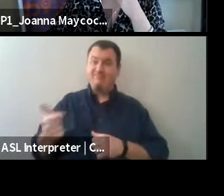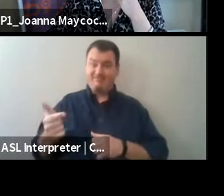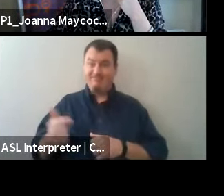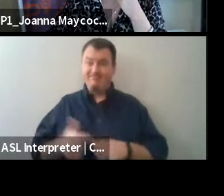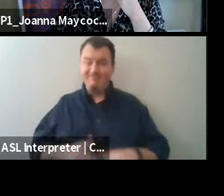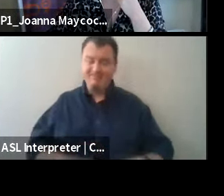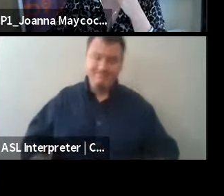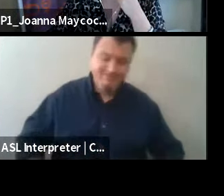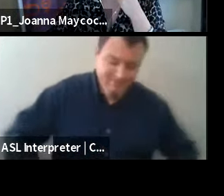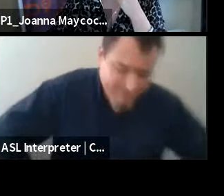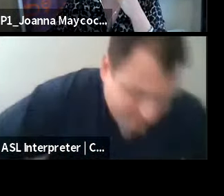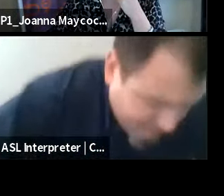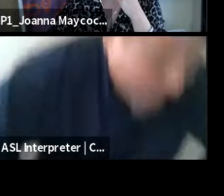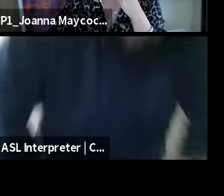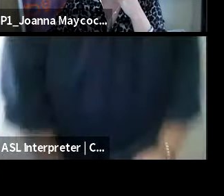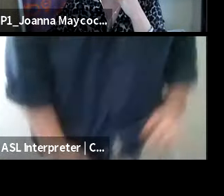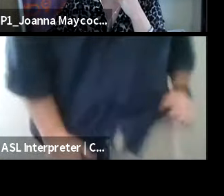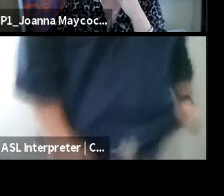thoughts.